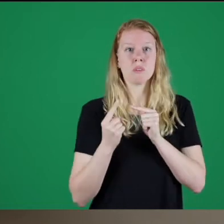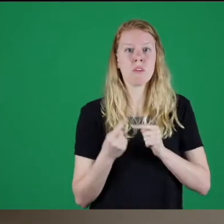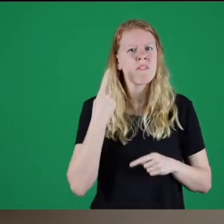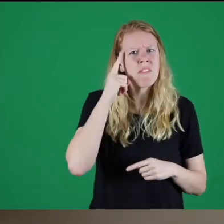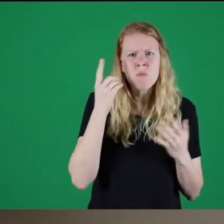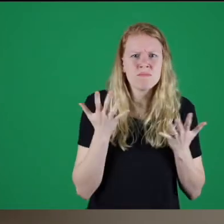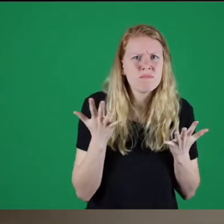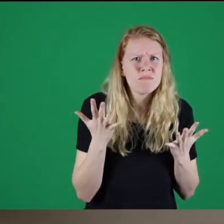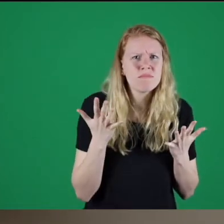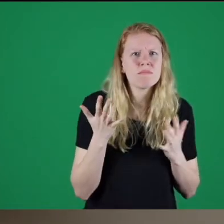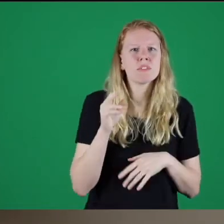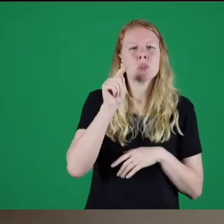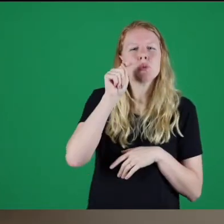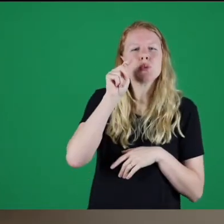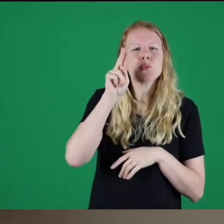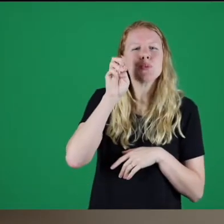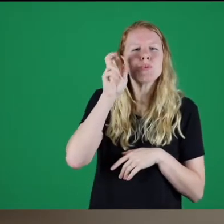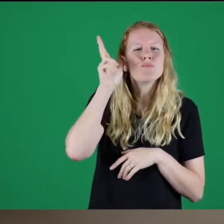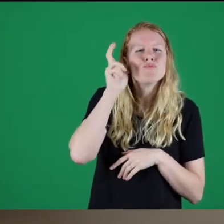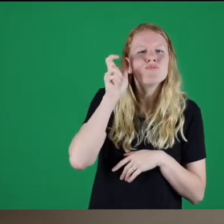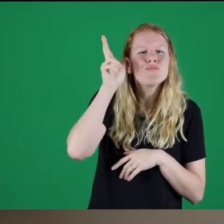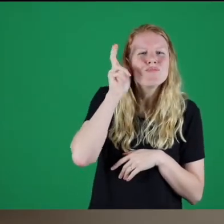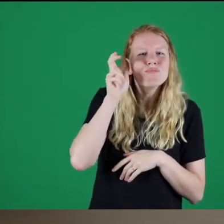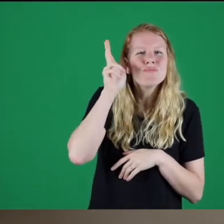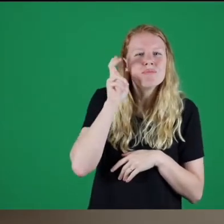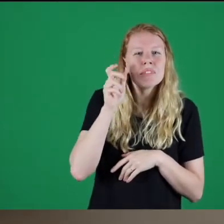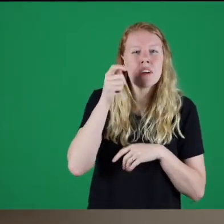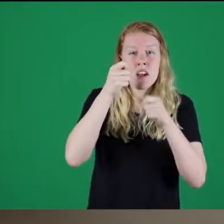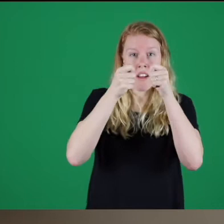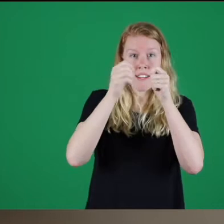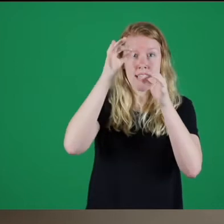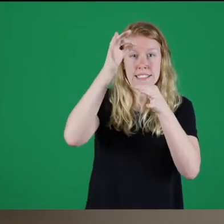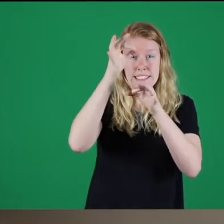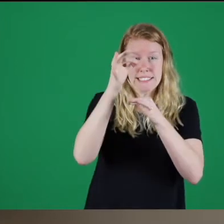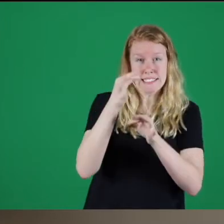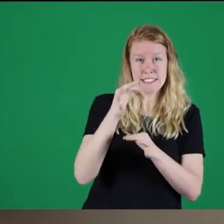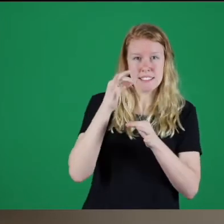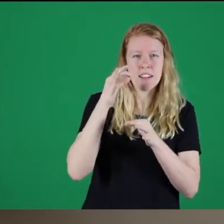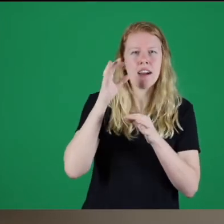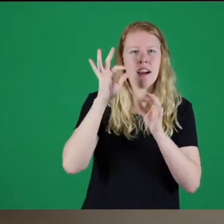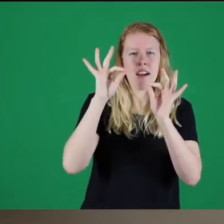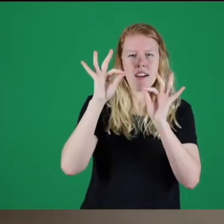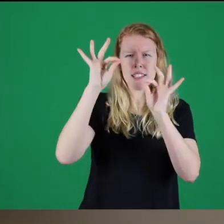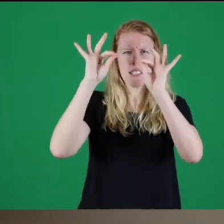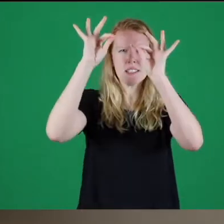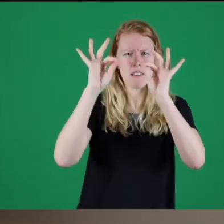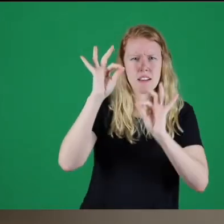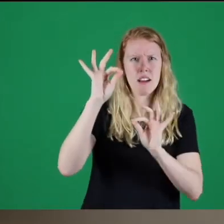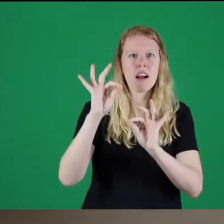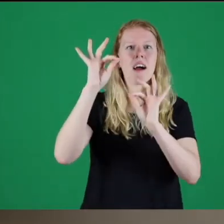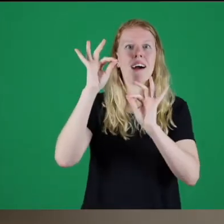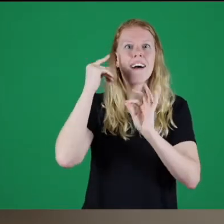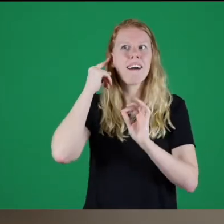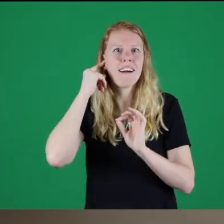these are used to tune the instrument. They hold the strings, so the strings are wound through on each side. And these are moved up and